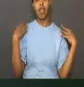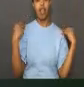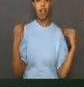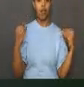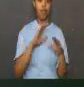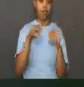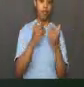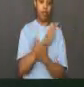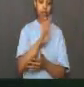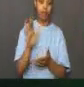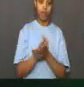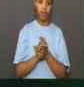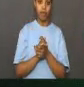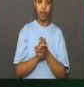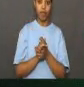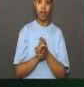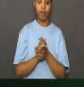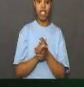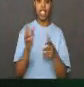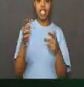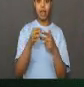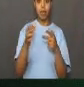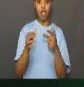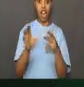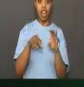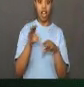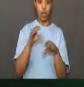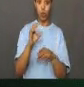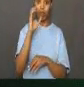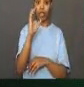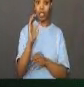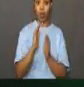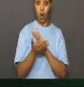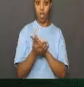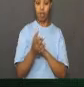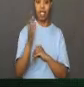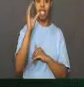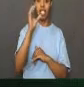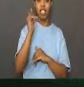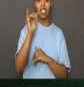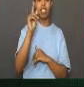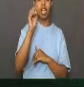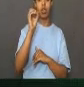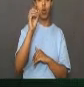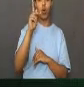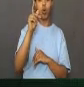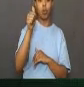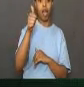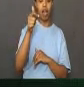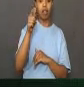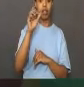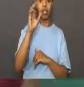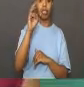Hello, everyone. If you chose C, cytoplasm, then you